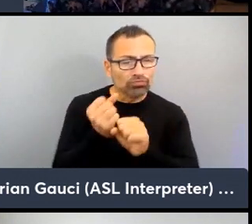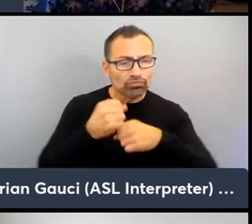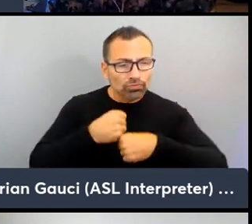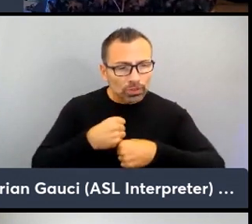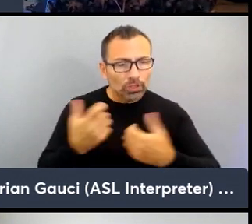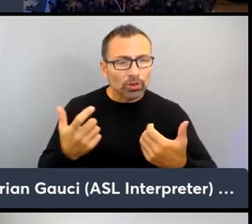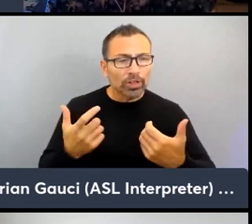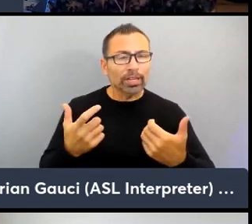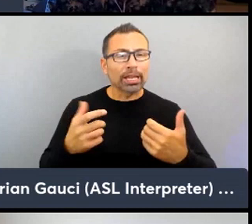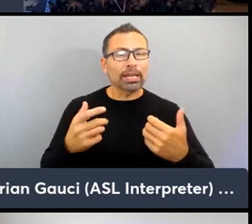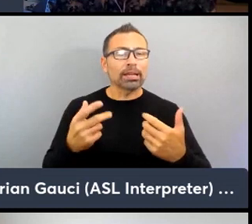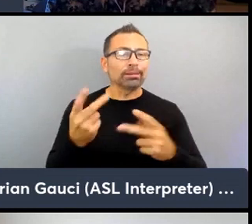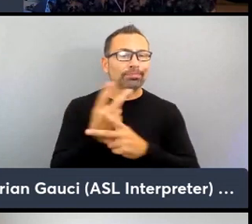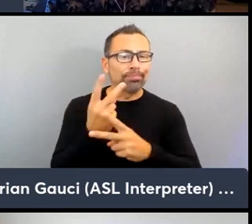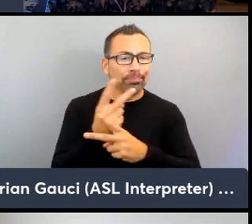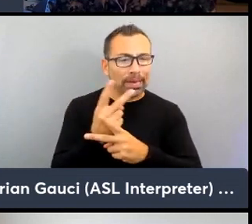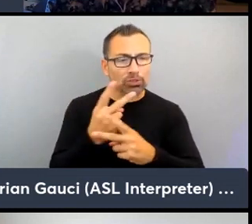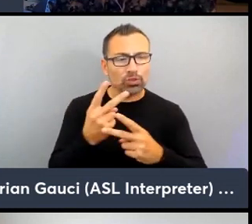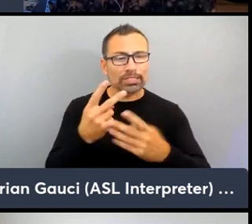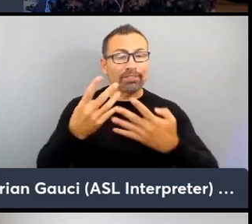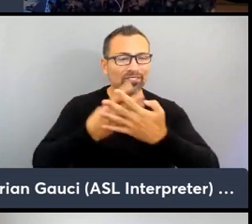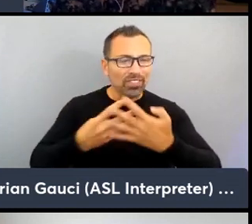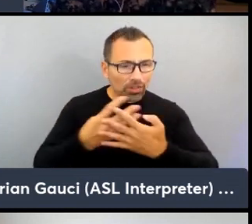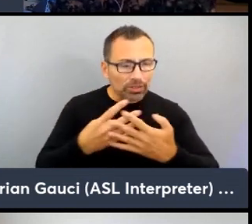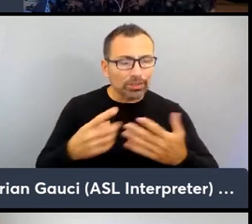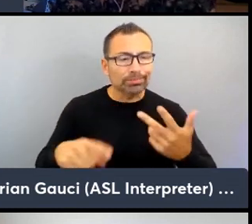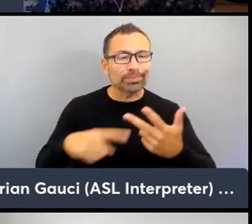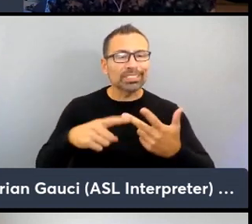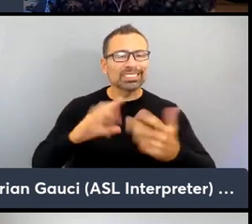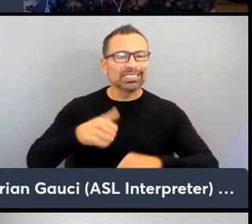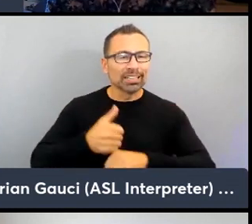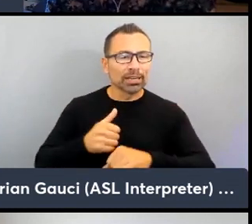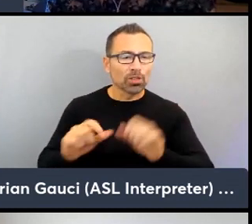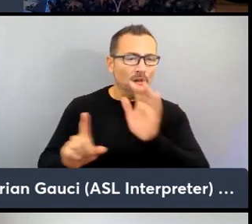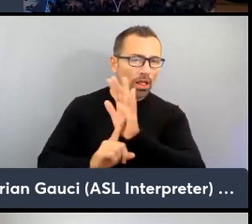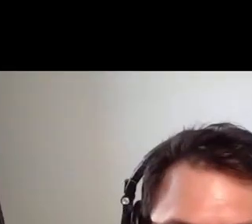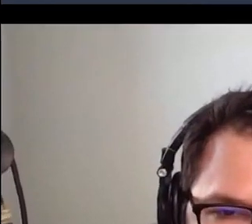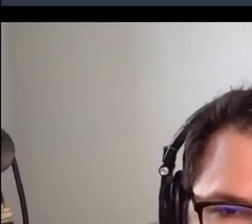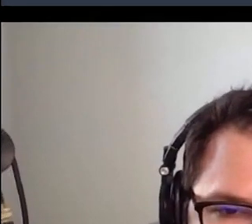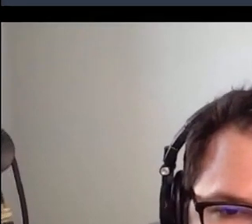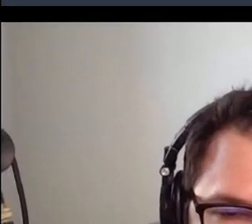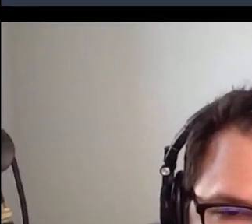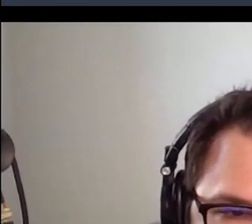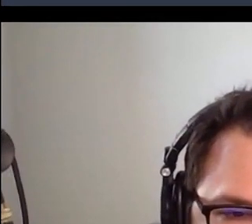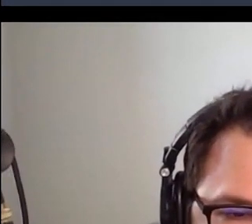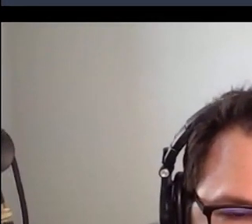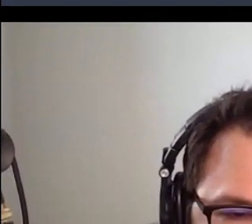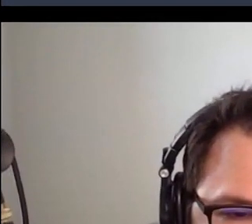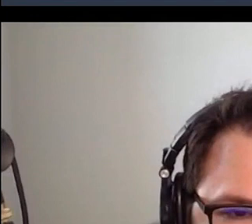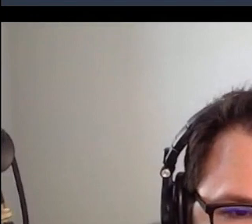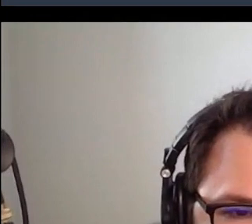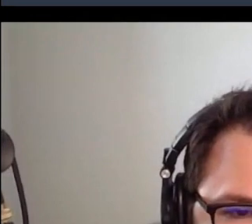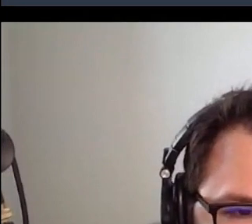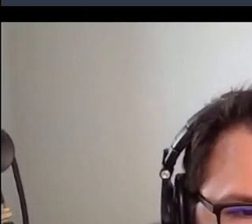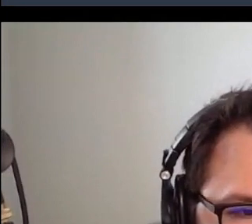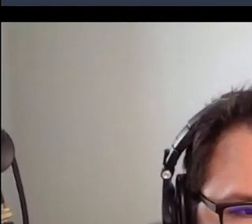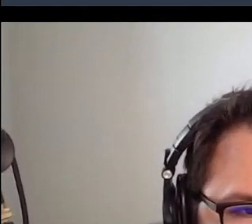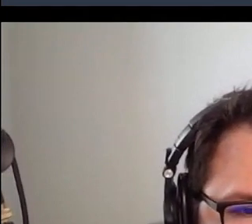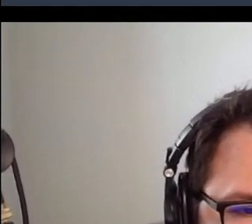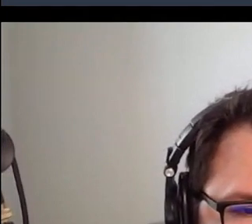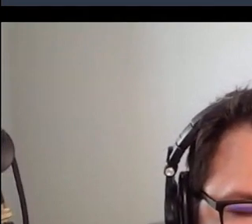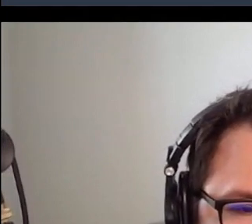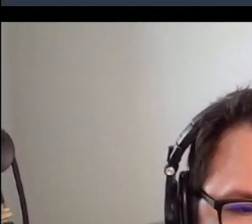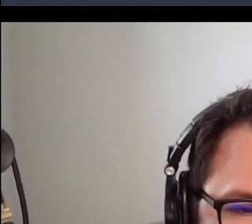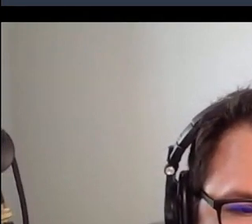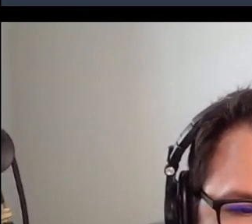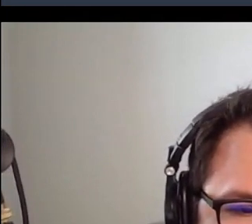and actually setting an alarm on it. So that's one thing I would checking it out. Awesome. So cool. Hey, Vin, thank you so much for being here.